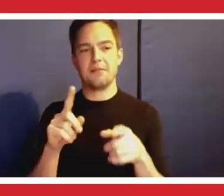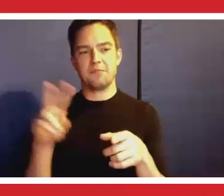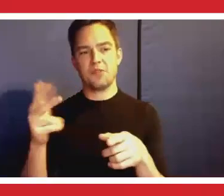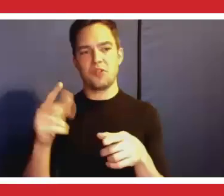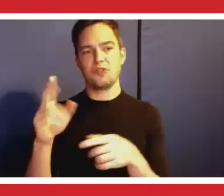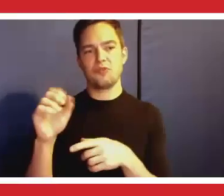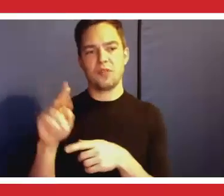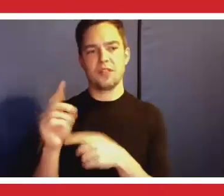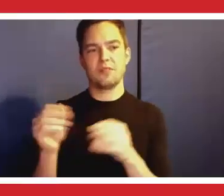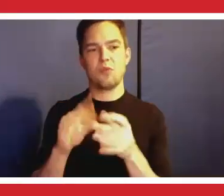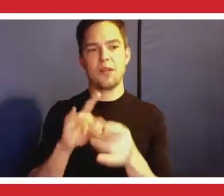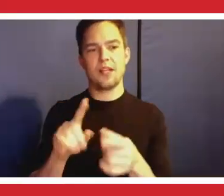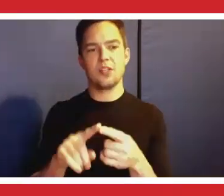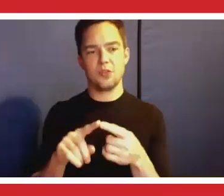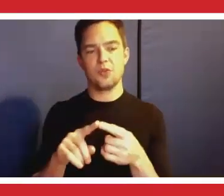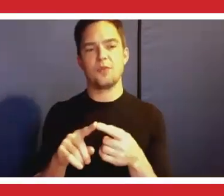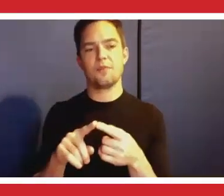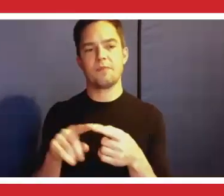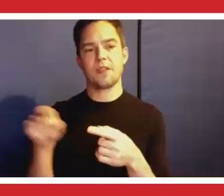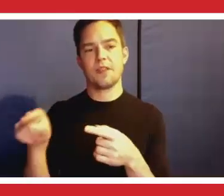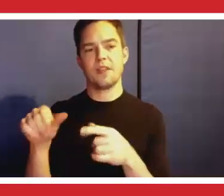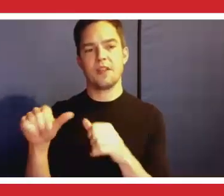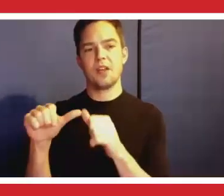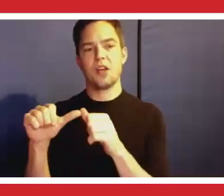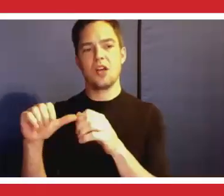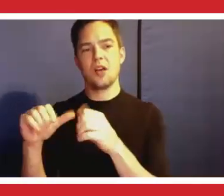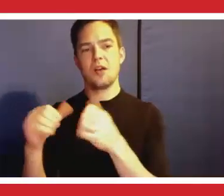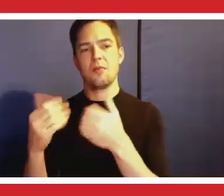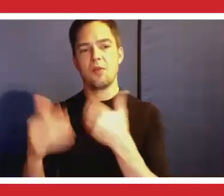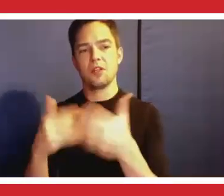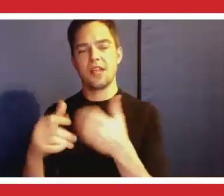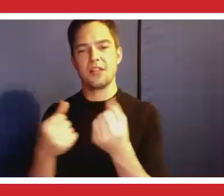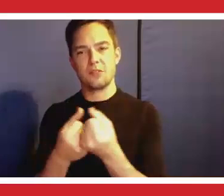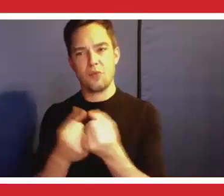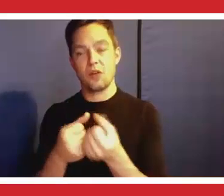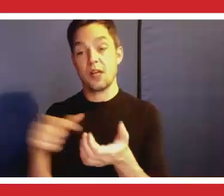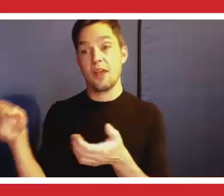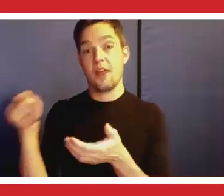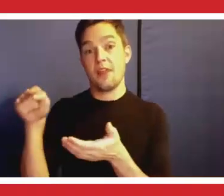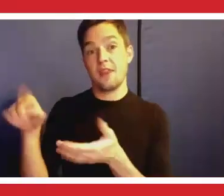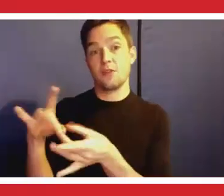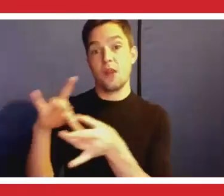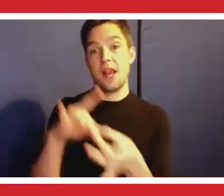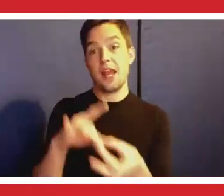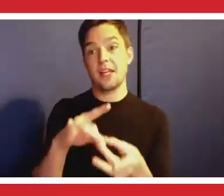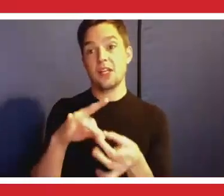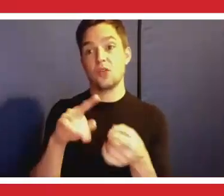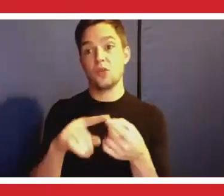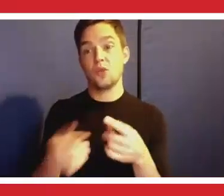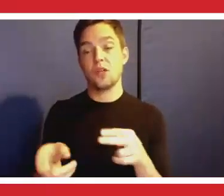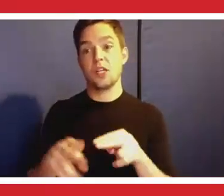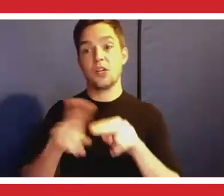support the service provisioning. And this is related to an increased